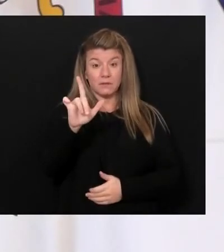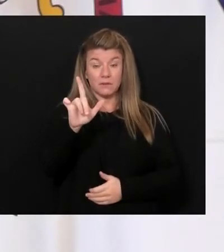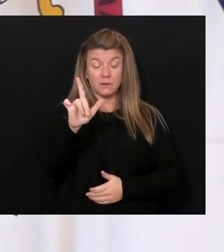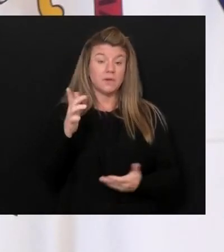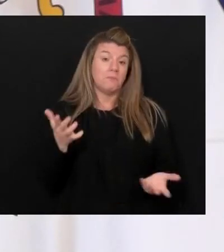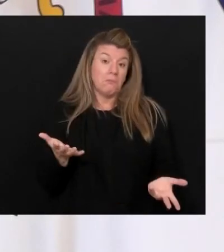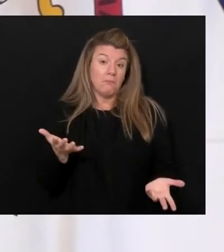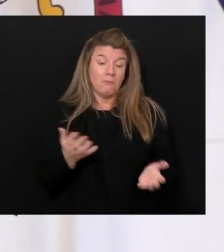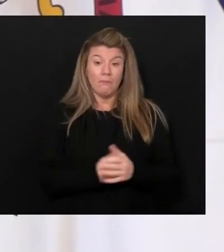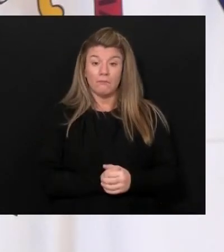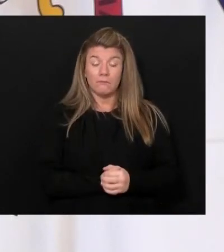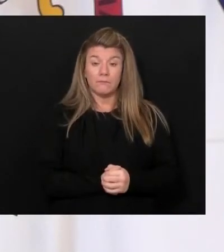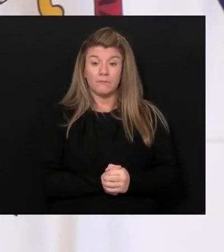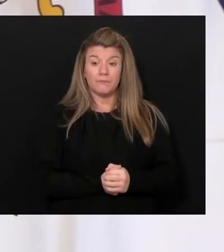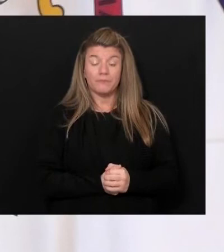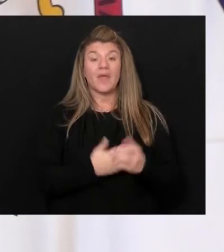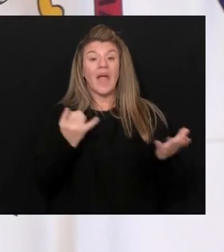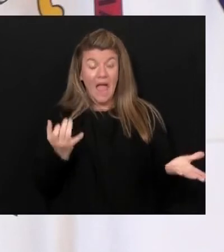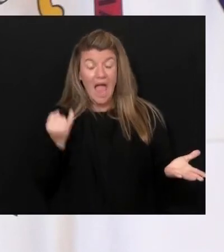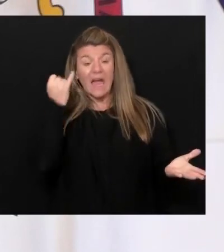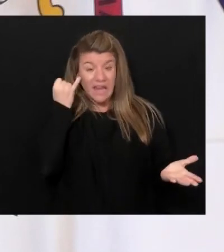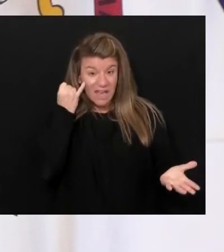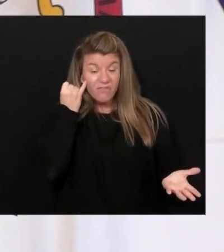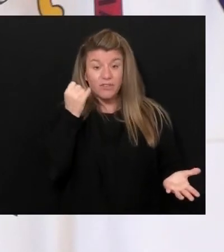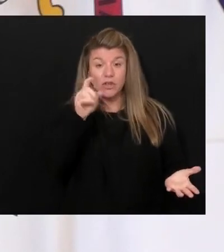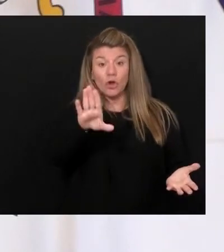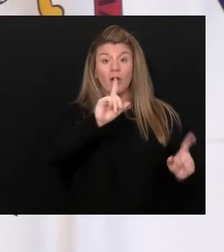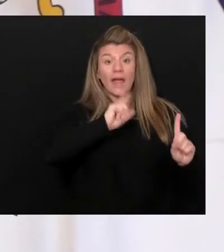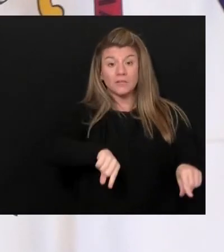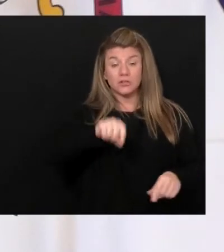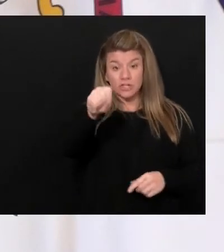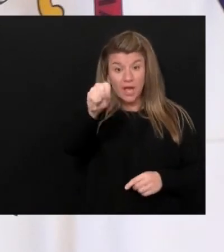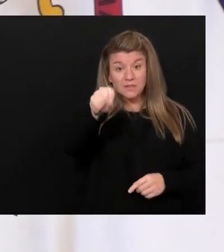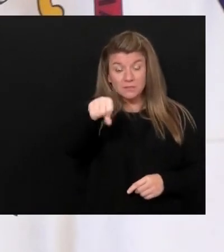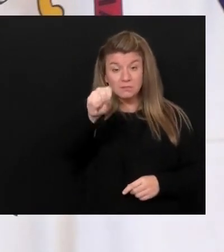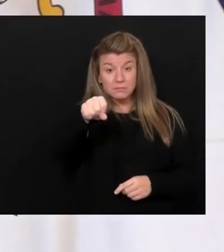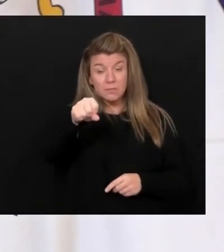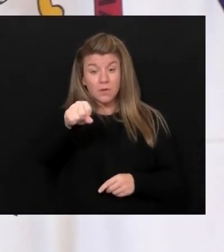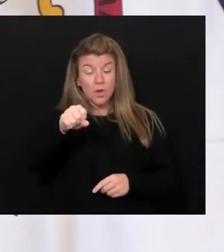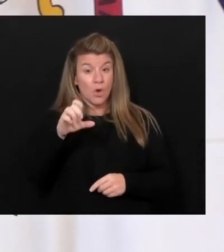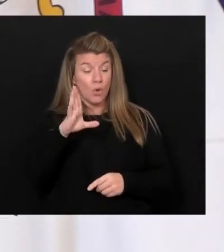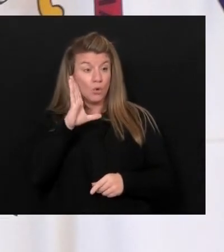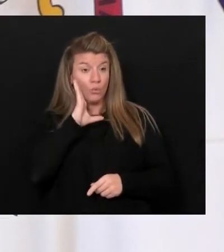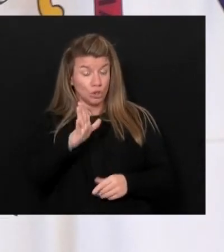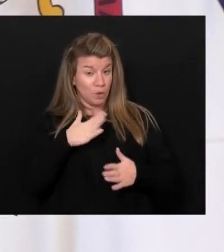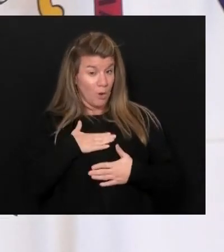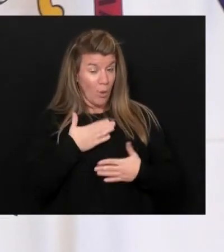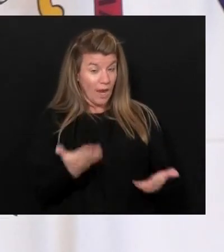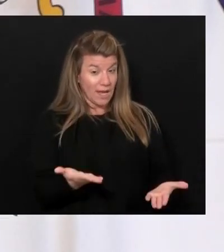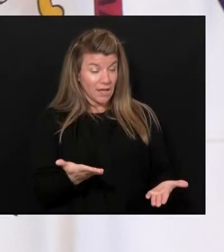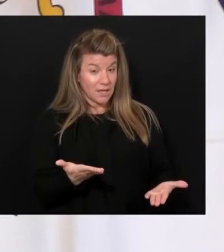I mean, and if that be the case, would you be willing